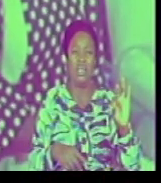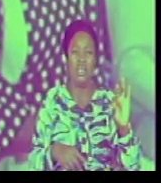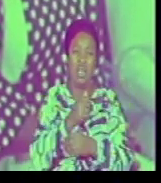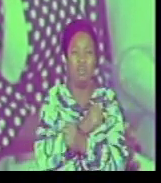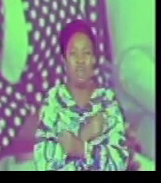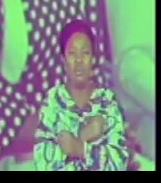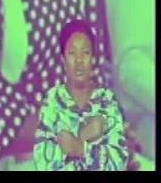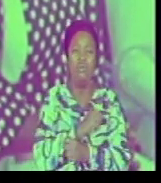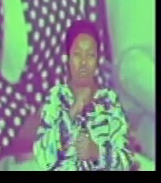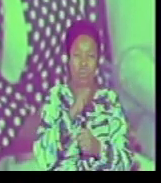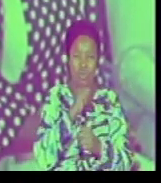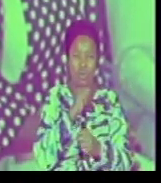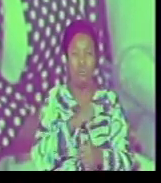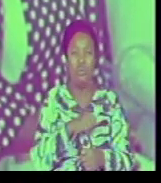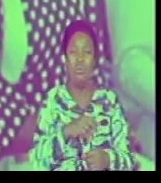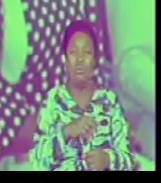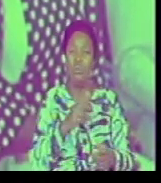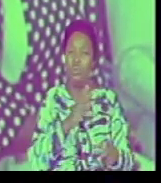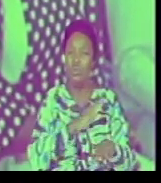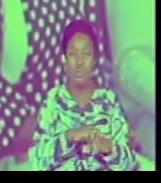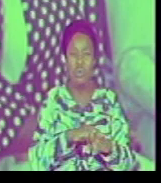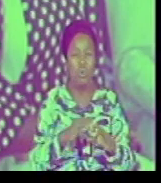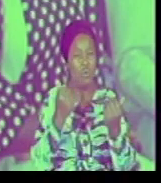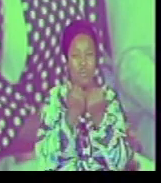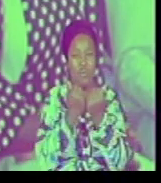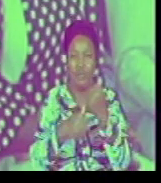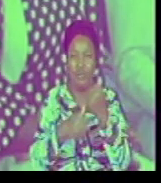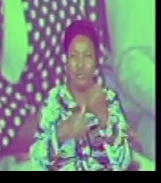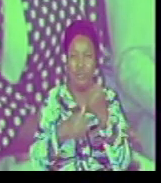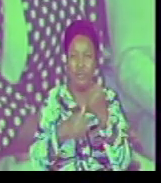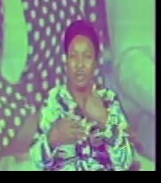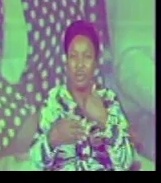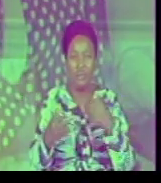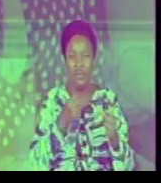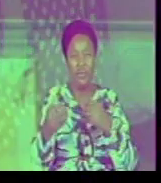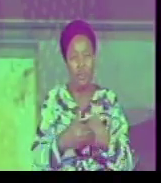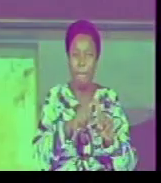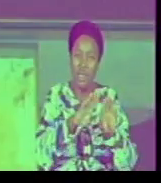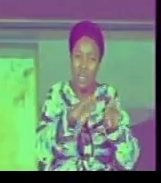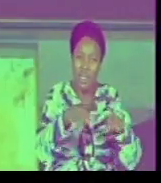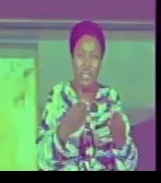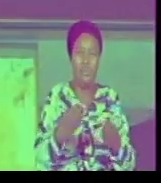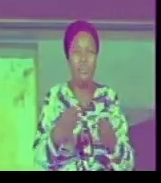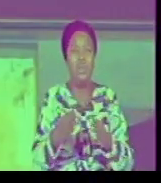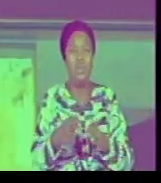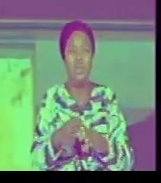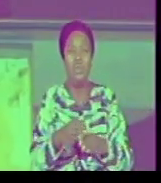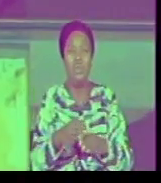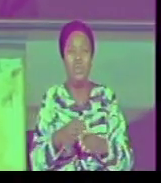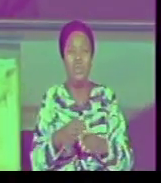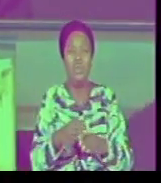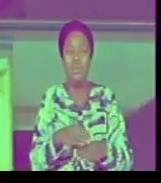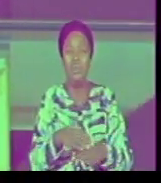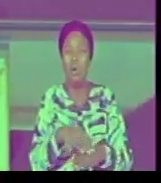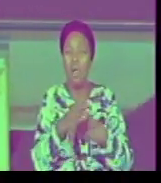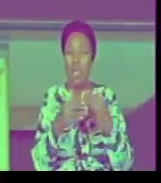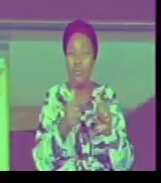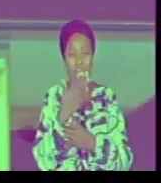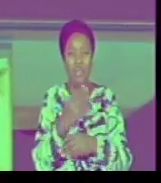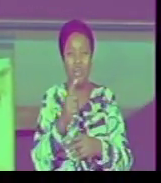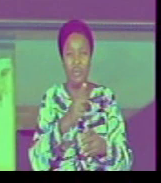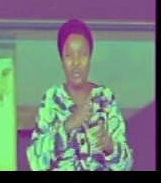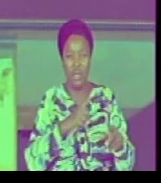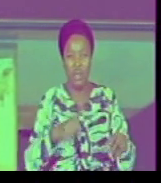wrath. For it is written, vengeance is mine, I will repay, says the